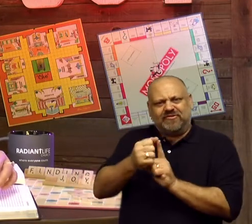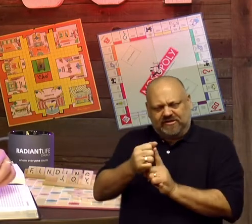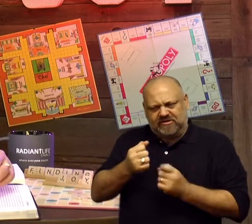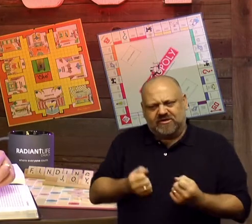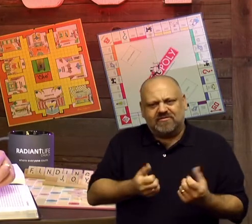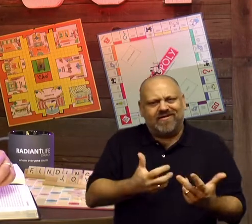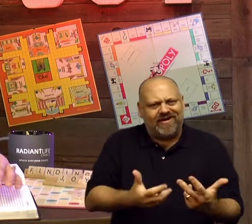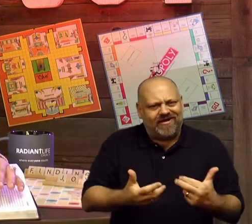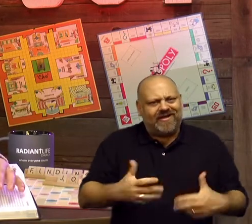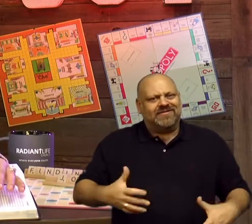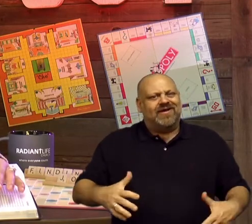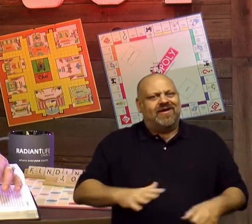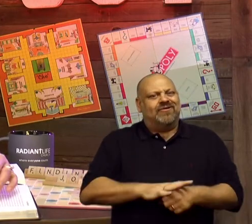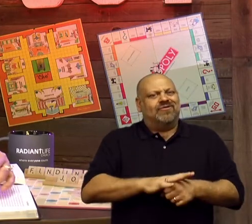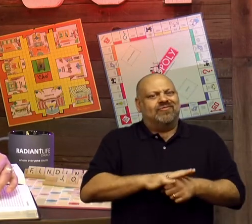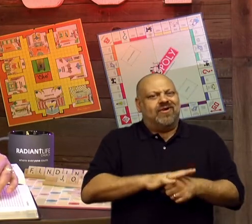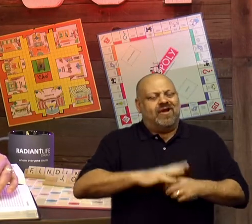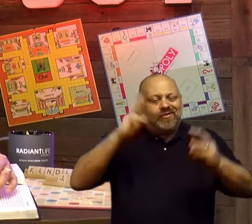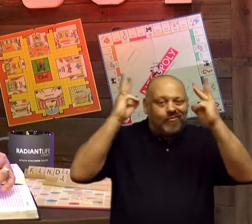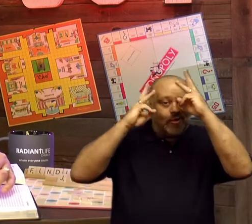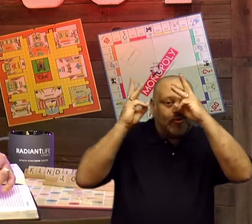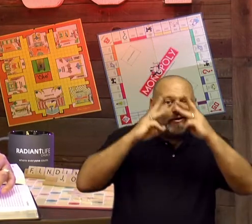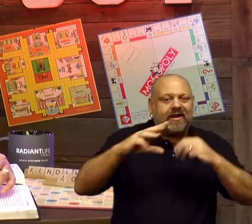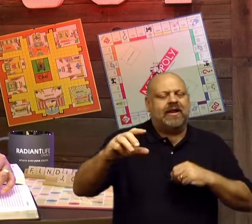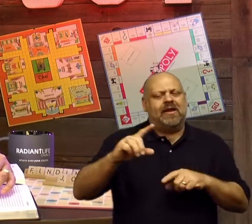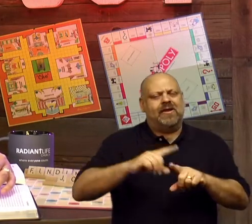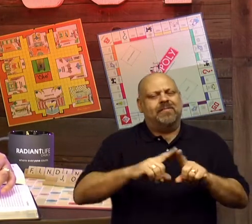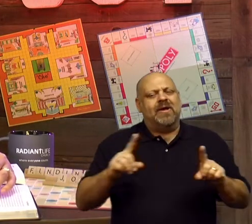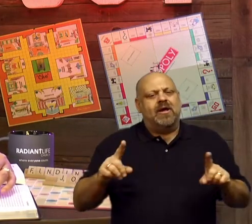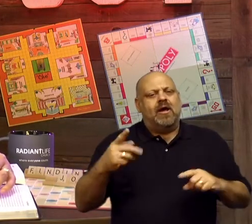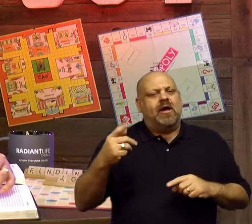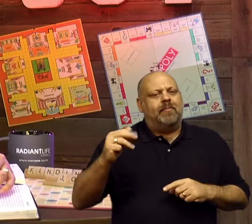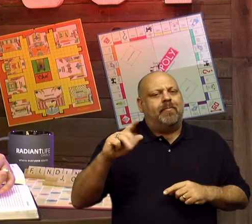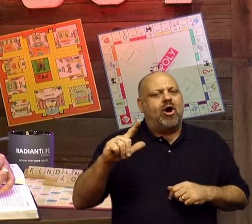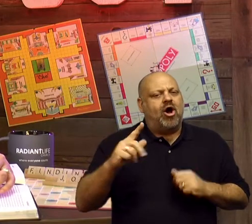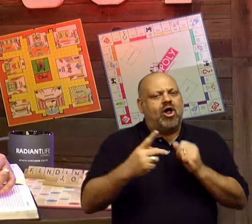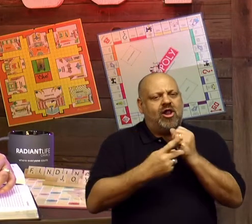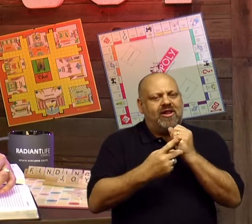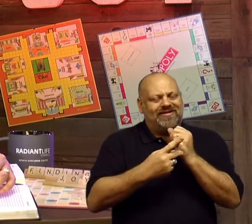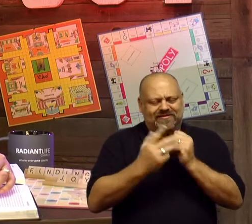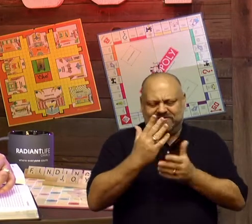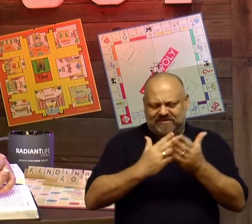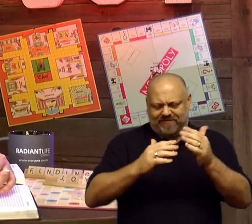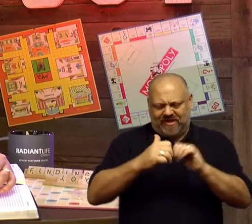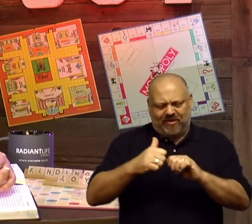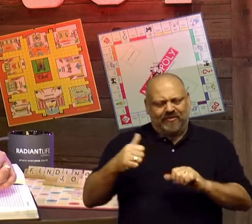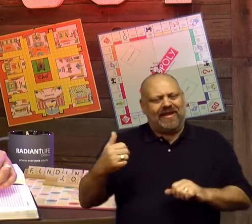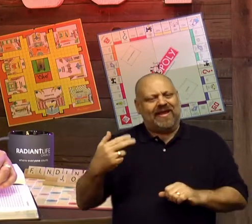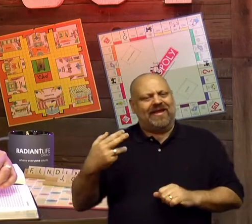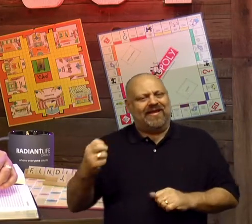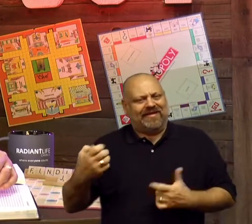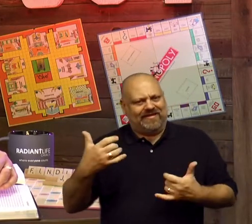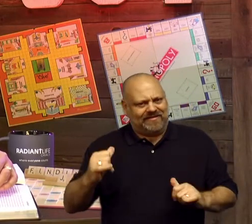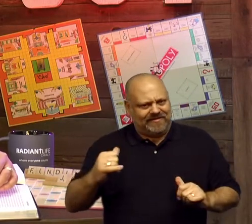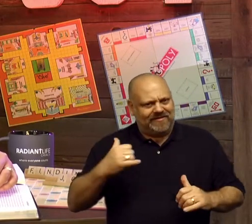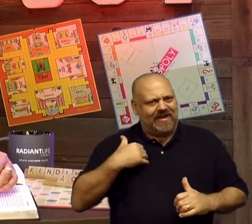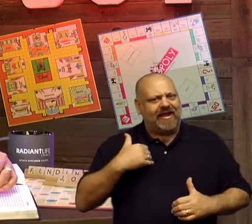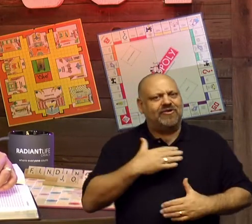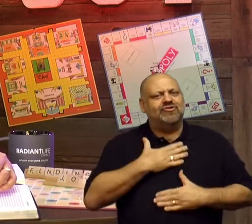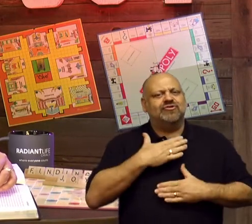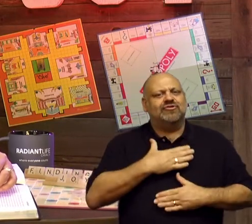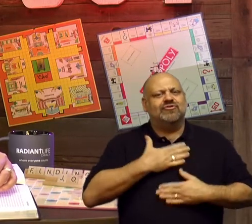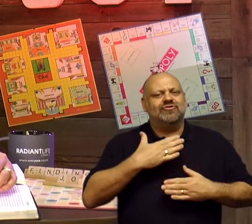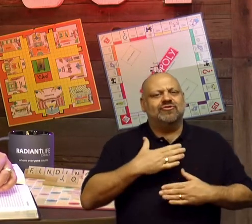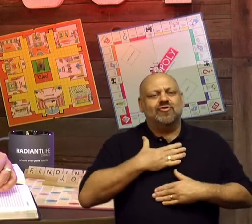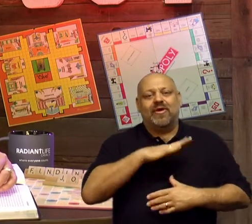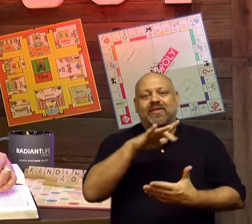certainly fill him with anxiety, with stress and worry. Yet Paul somehow had joy in the midst of